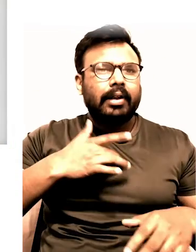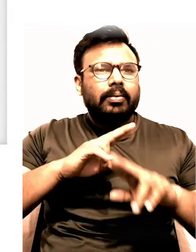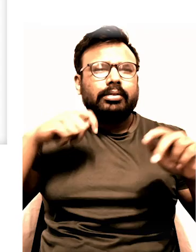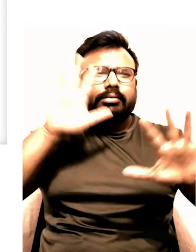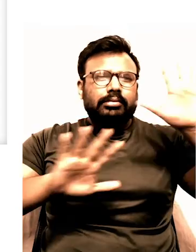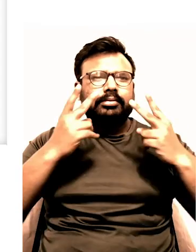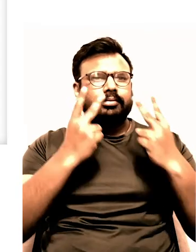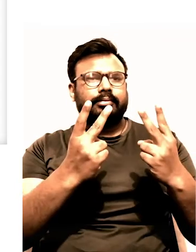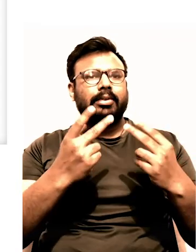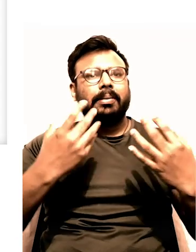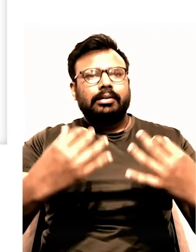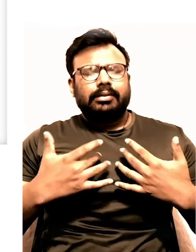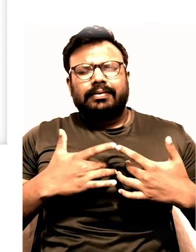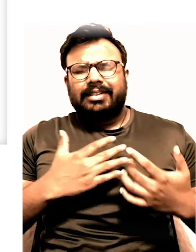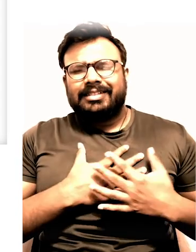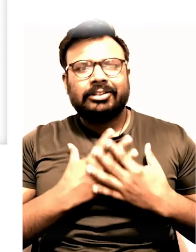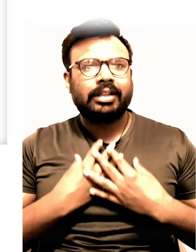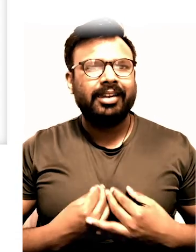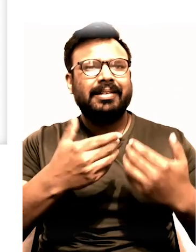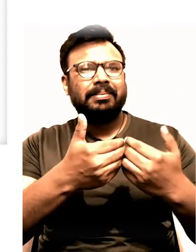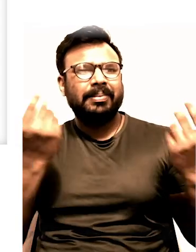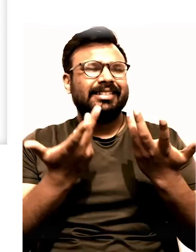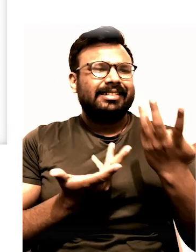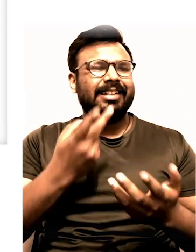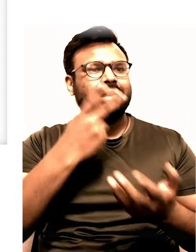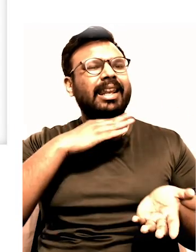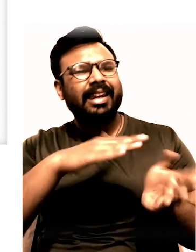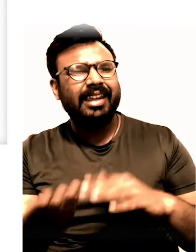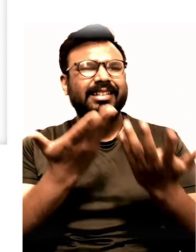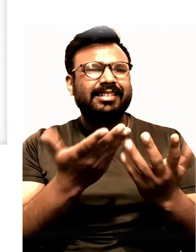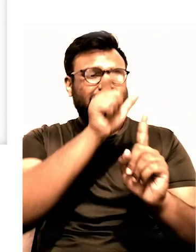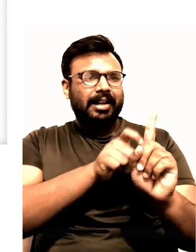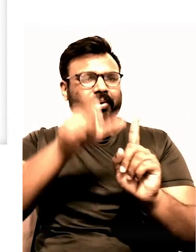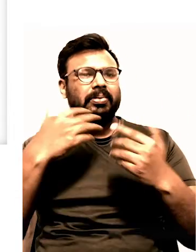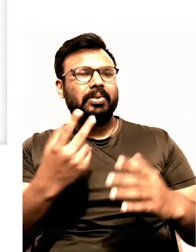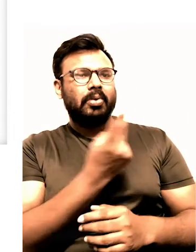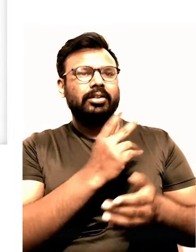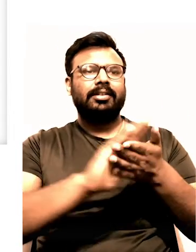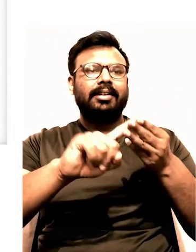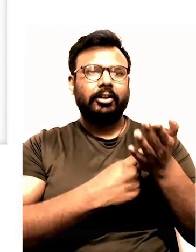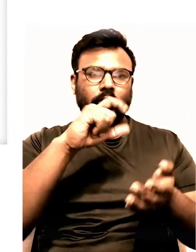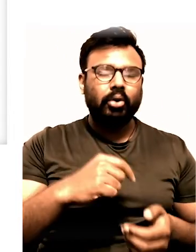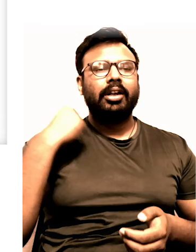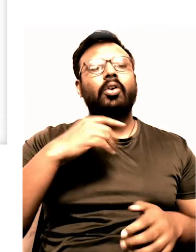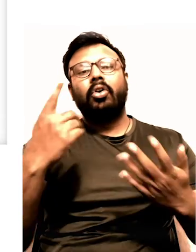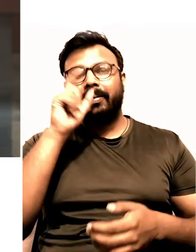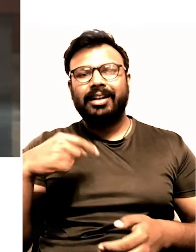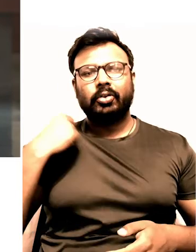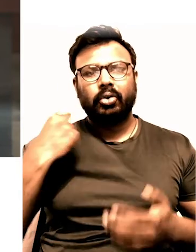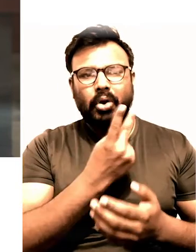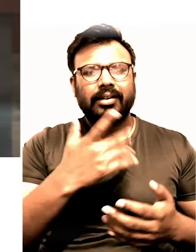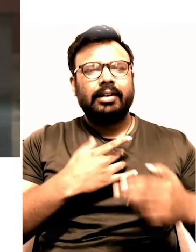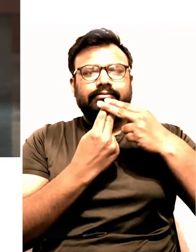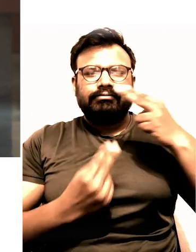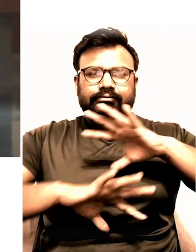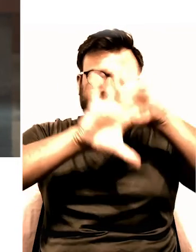The characters of the hero and heroine transcend the story to embody a universal predicament, the battle